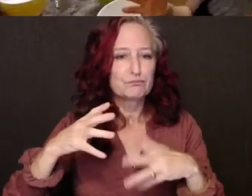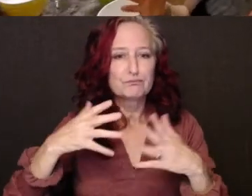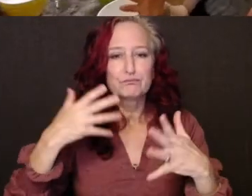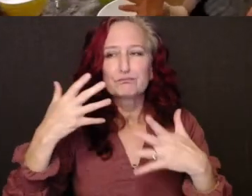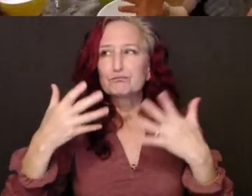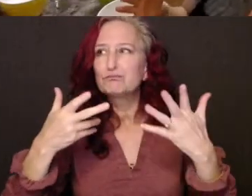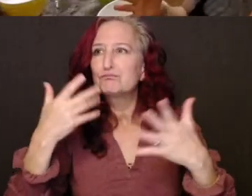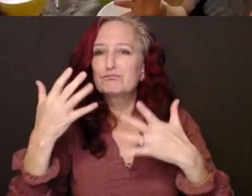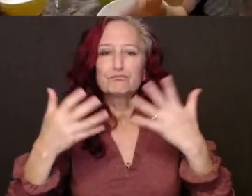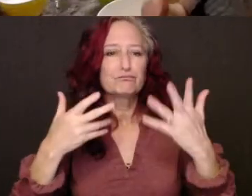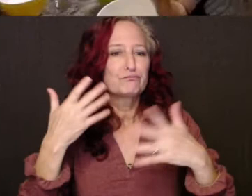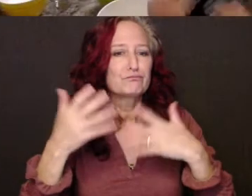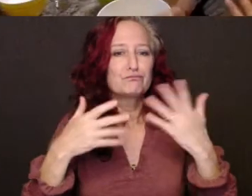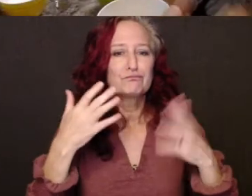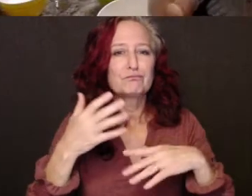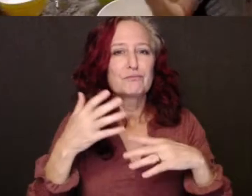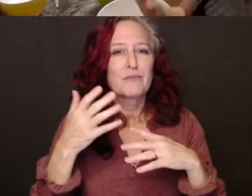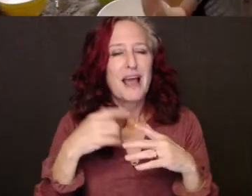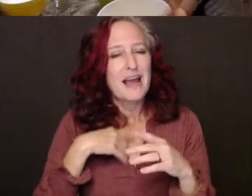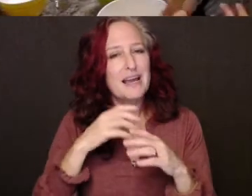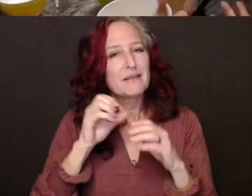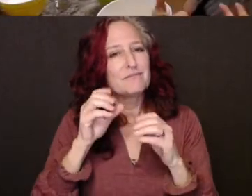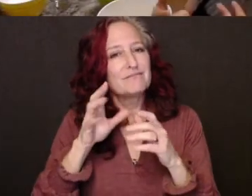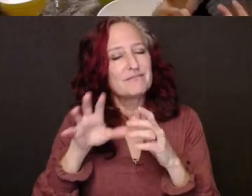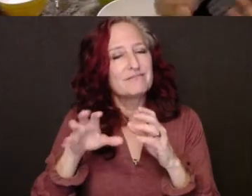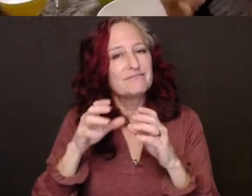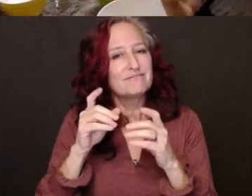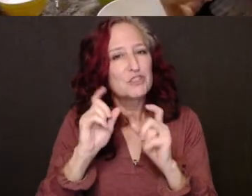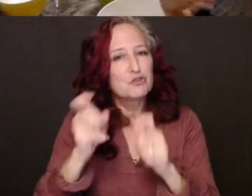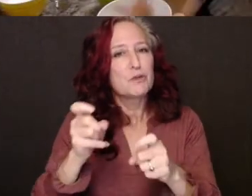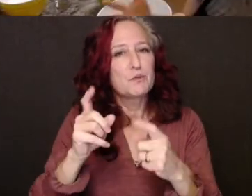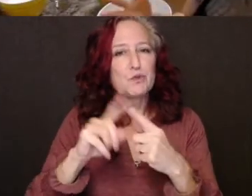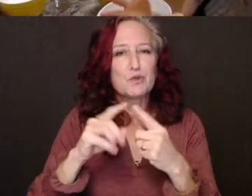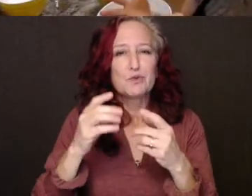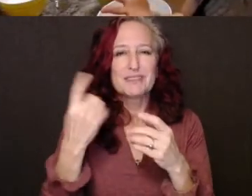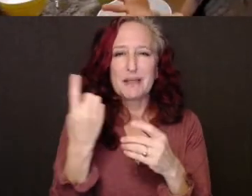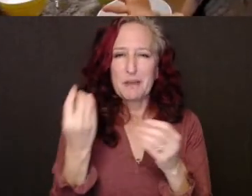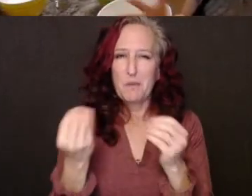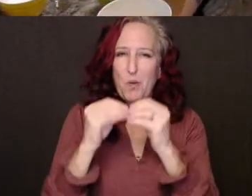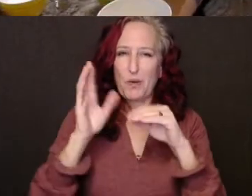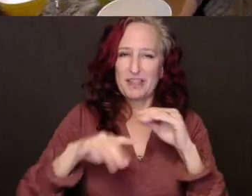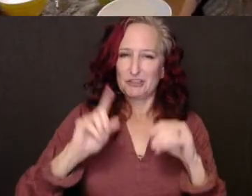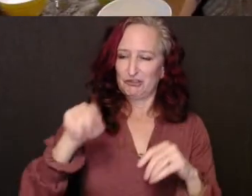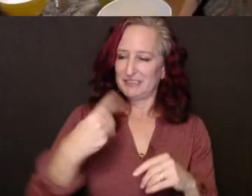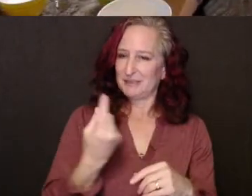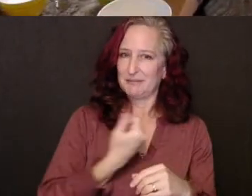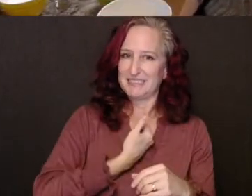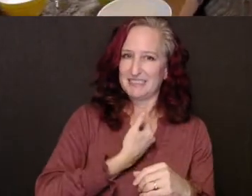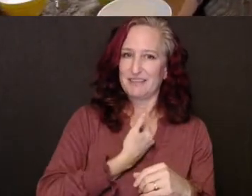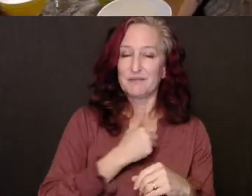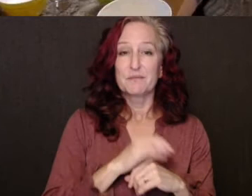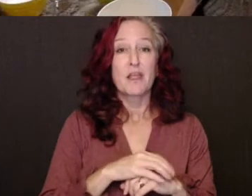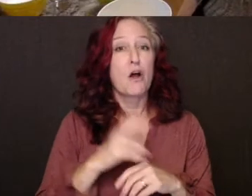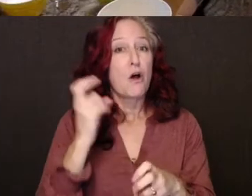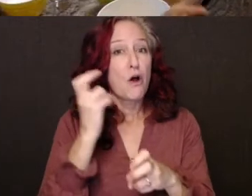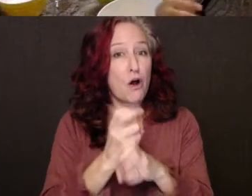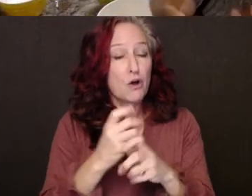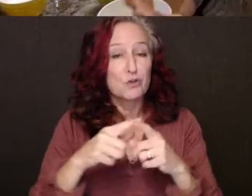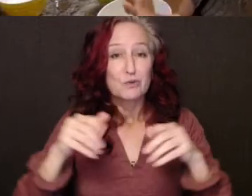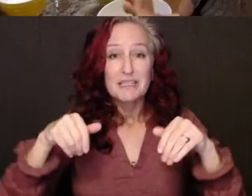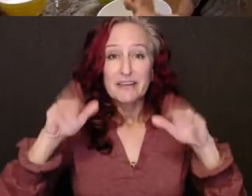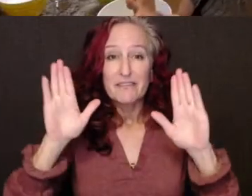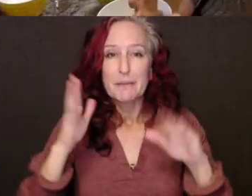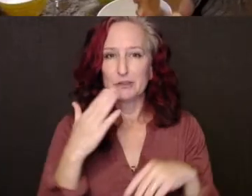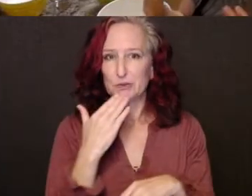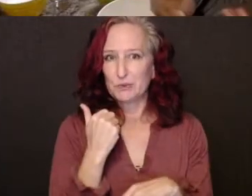and I just physically and emotionally, and I just stuck with it. So, and I was really happy that I